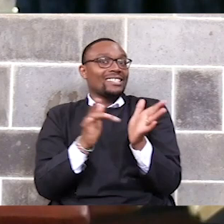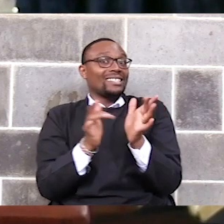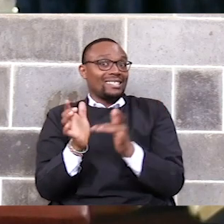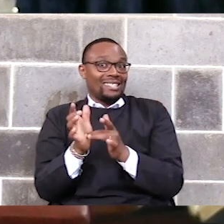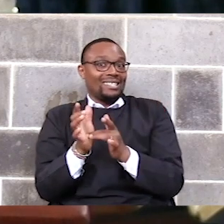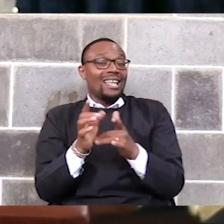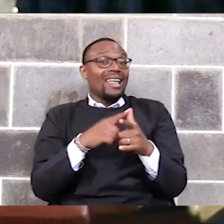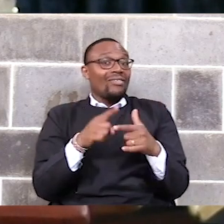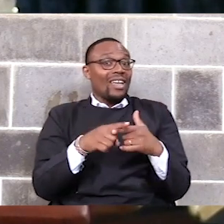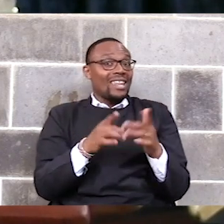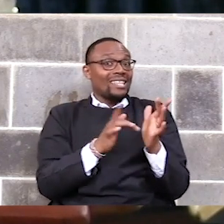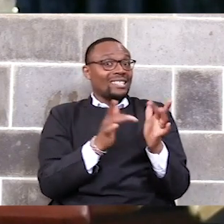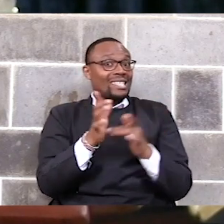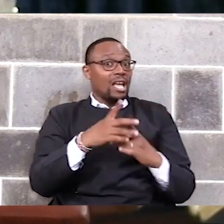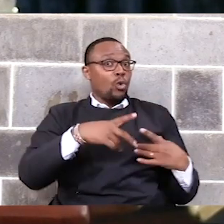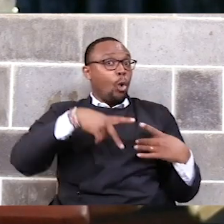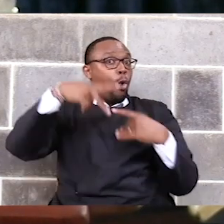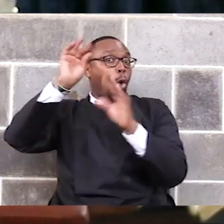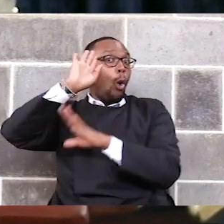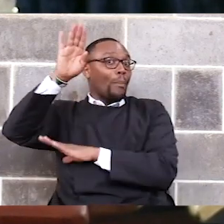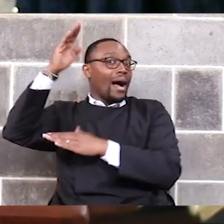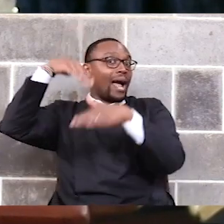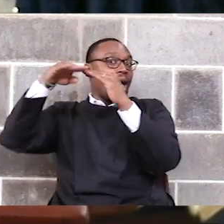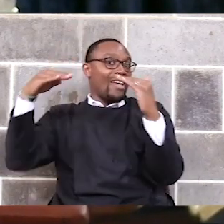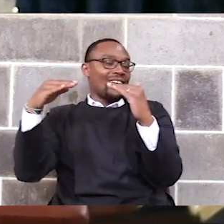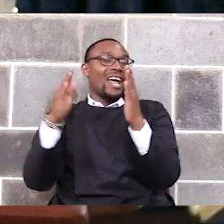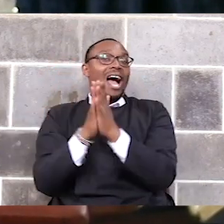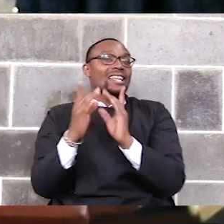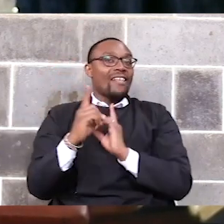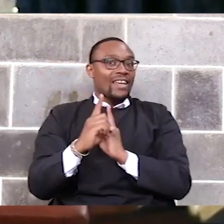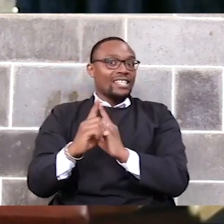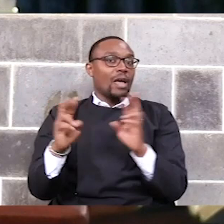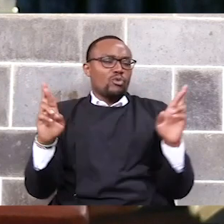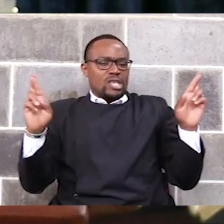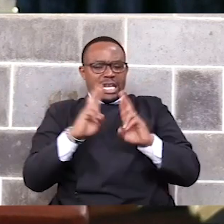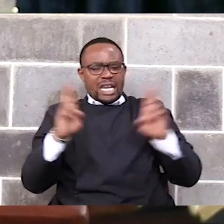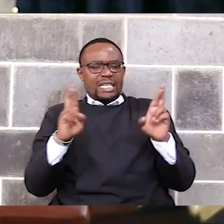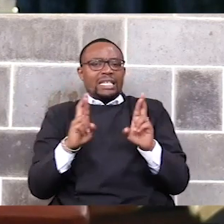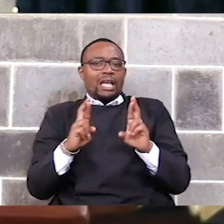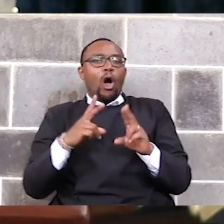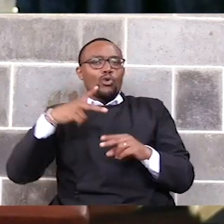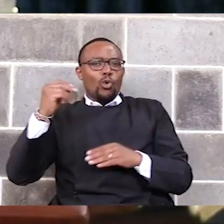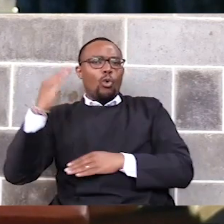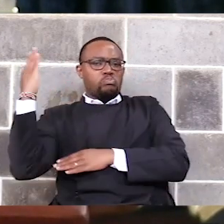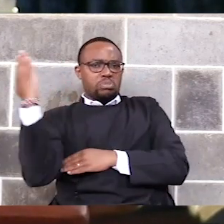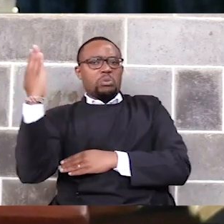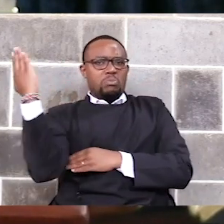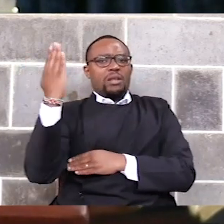Jesus was ascending to go back to heaven, they were considered to be ready, to be considered to be called disciples.